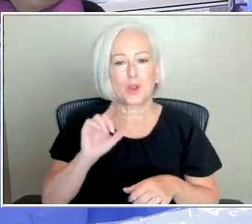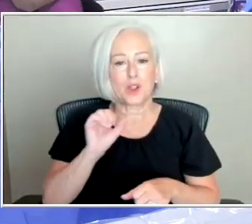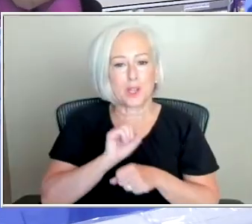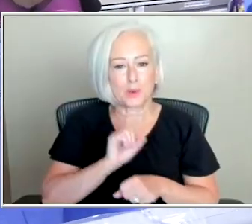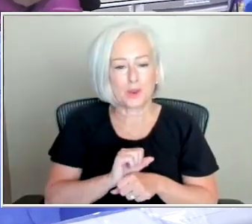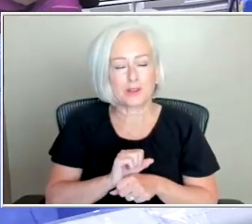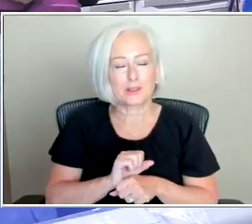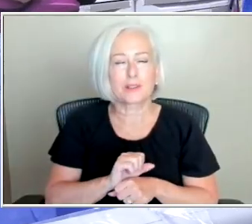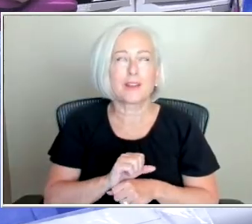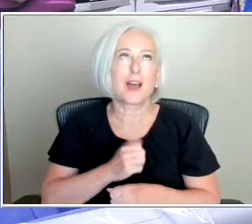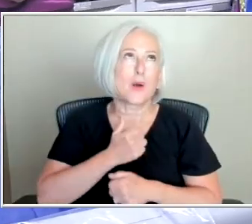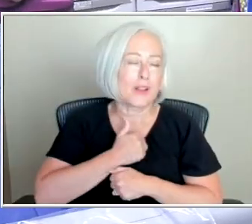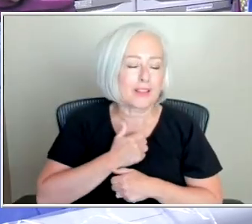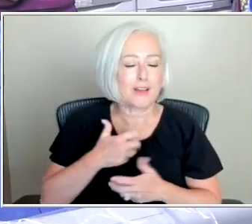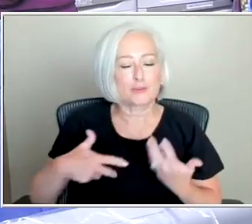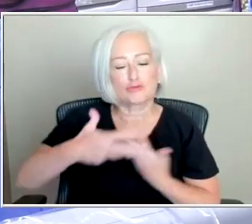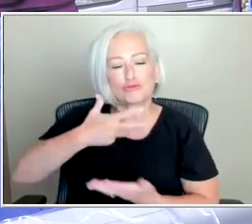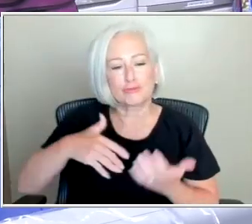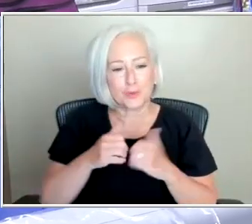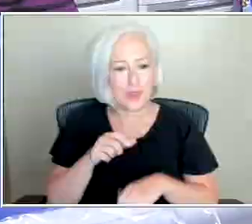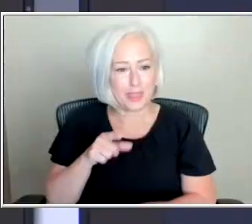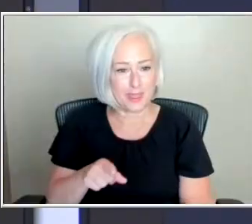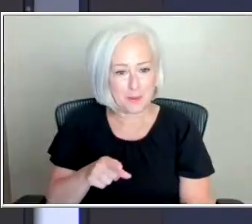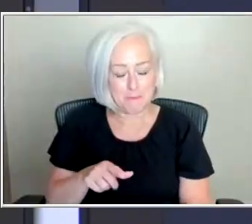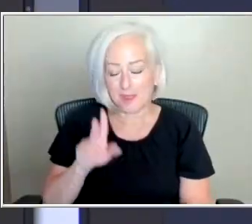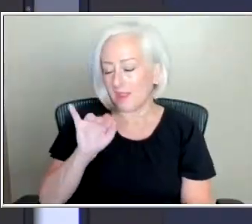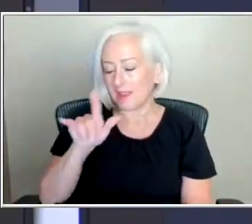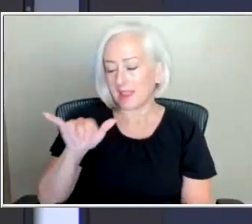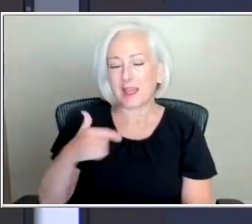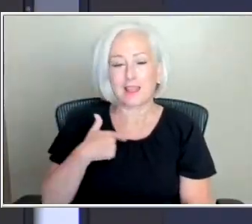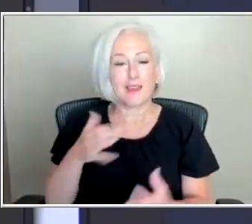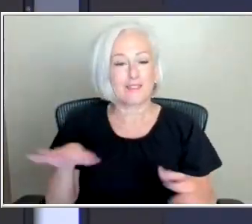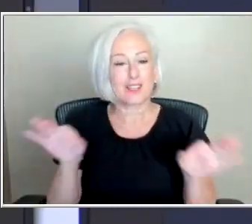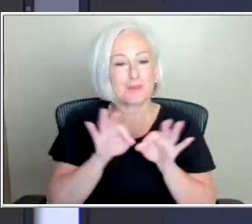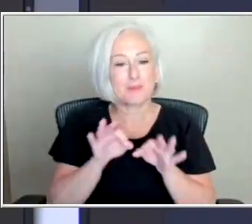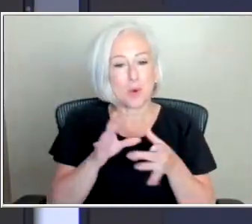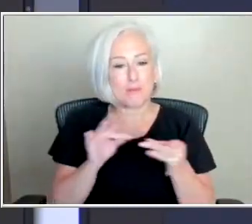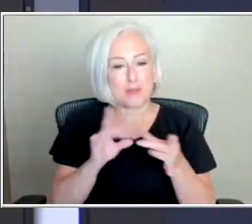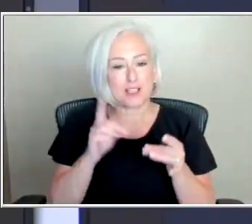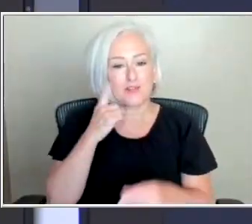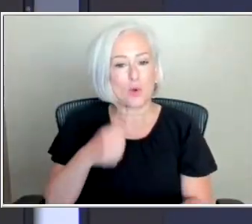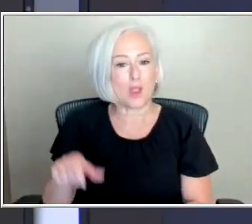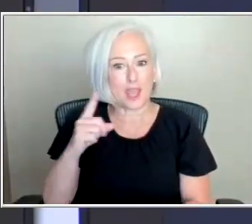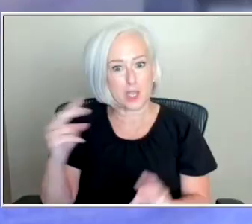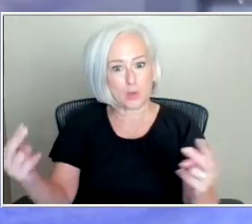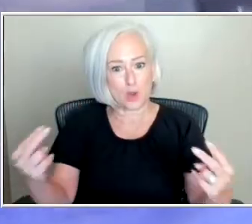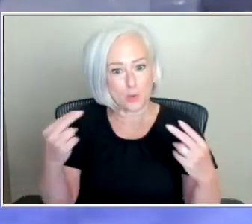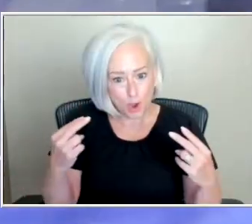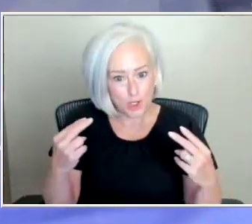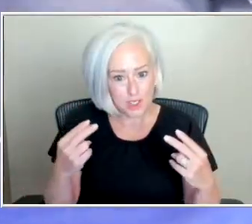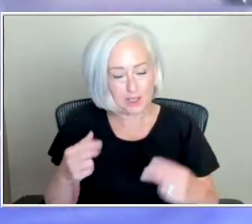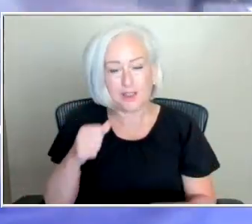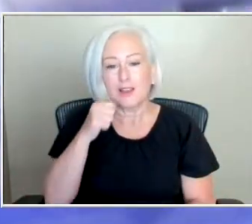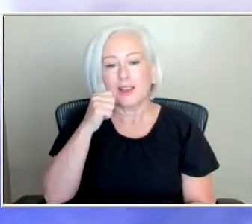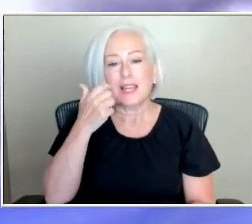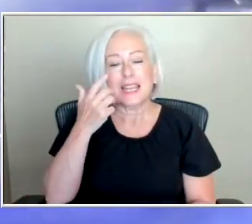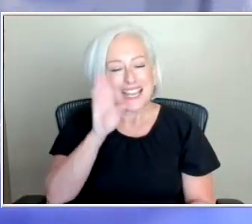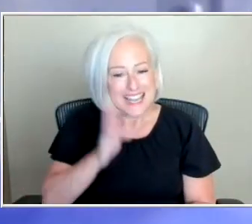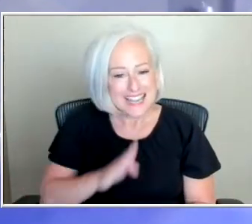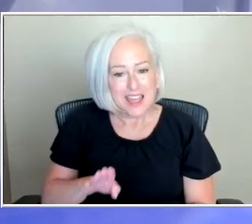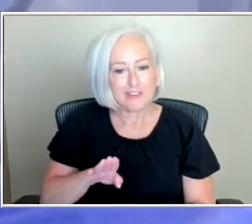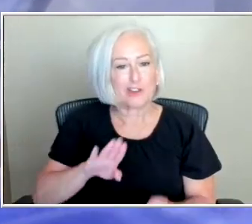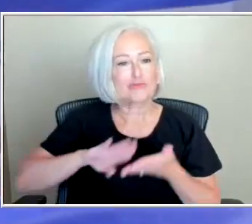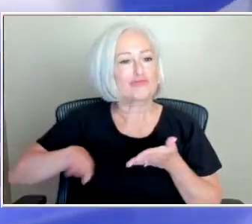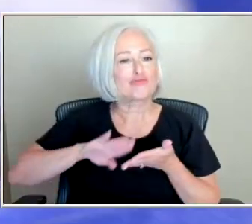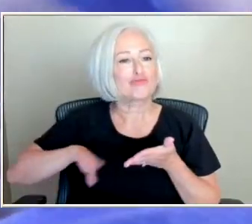him. And Kaylee now has an important message for anyone watching. Never dismiss symptoms having to do with your heart, no matter what your